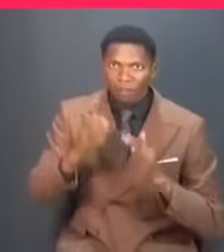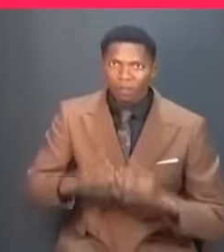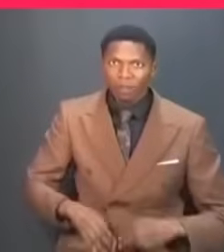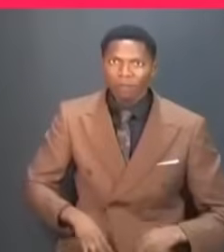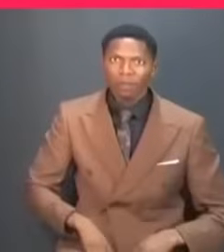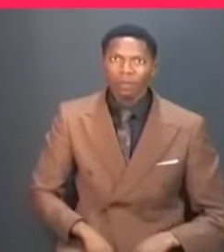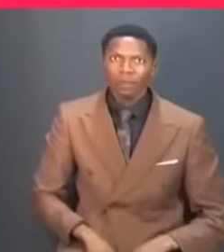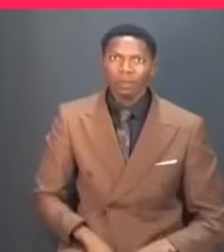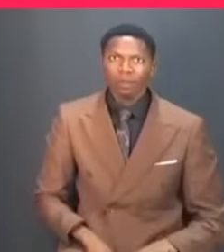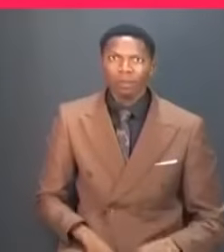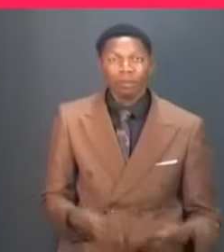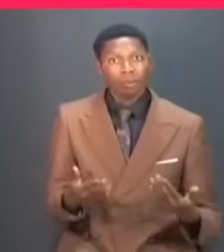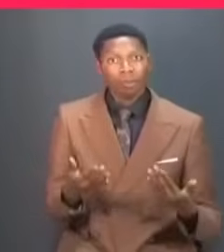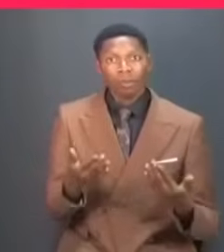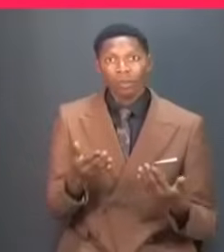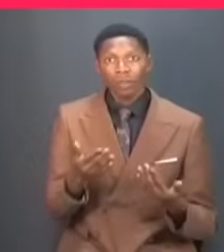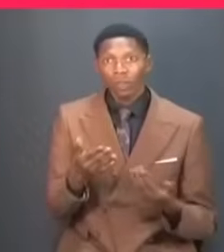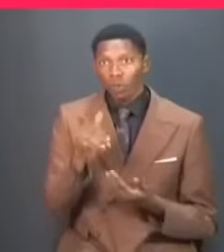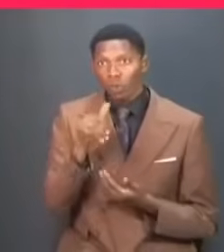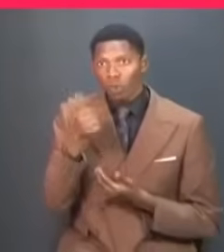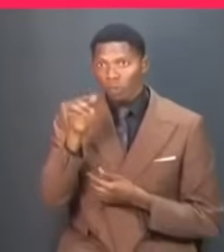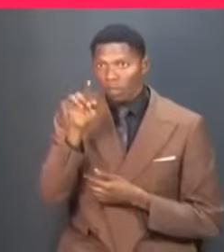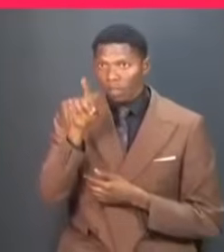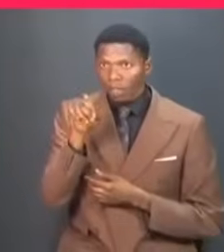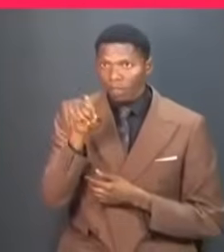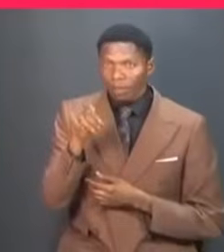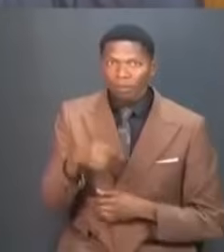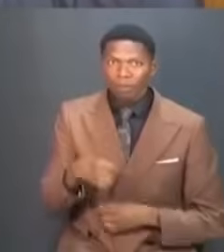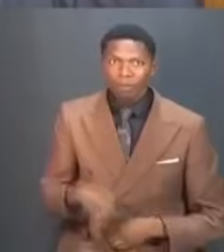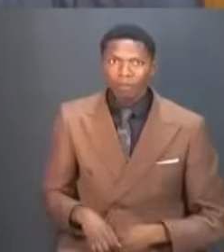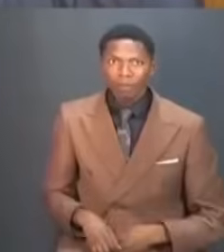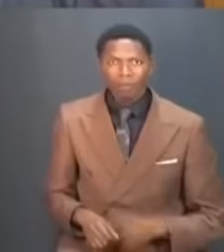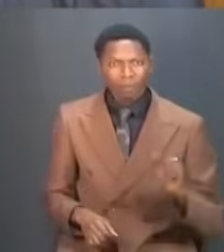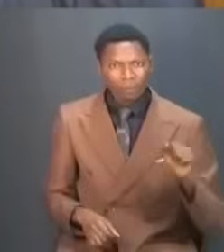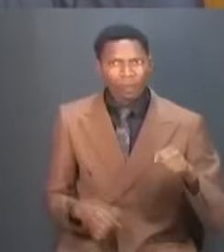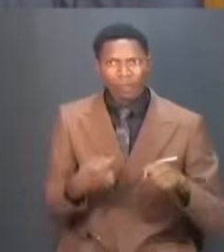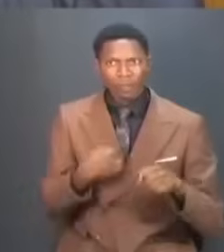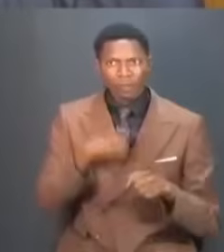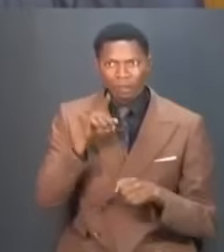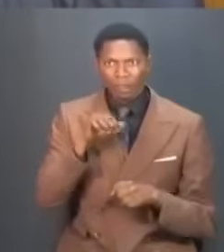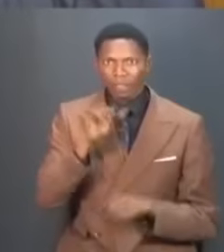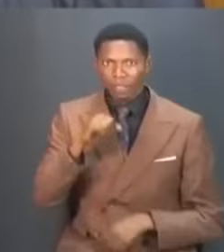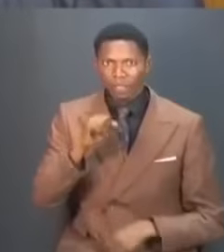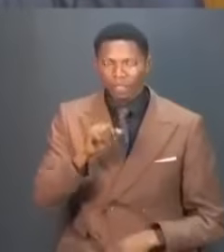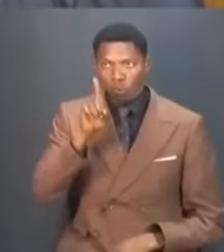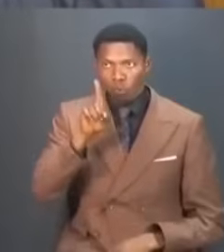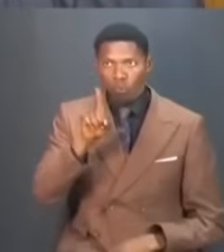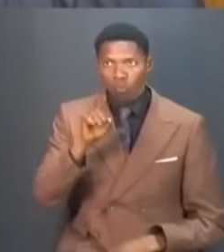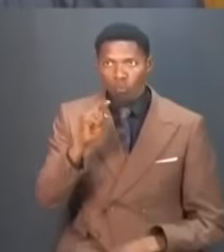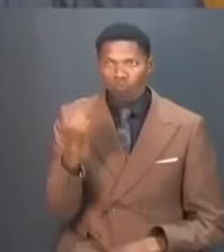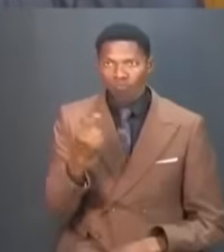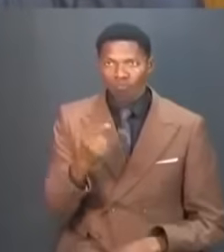Any supplementary question? Yes, Mr. Speaker, just one supplementary.